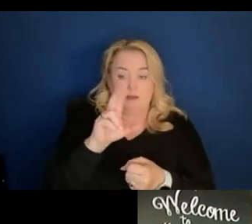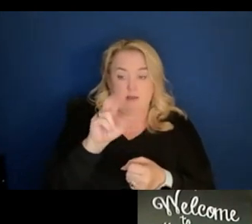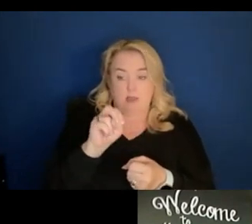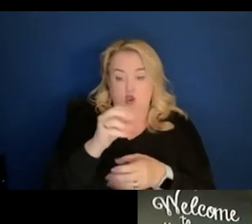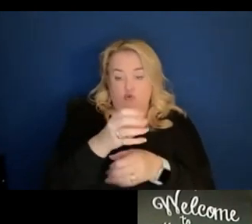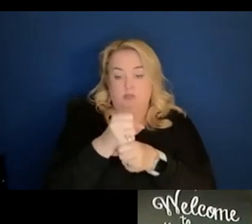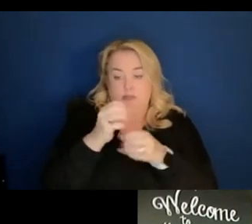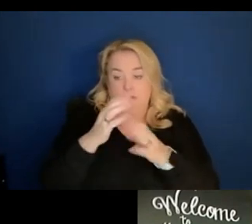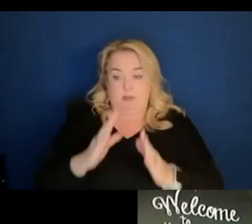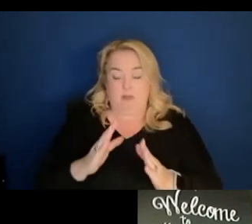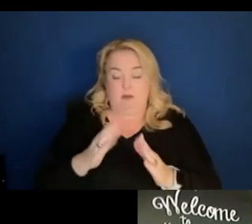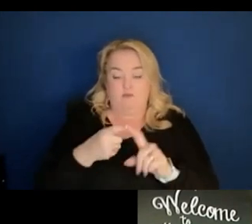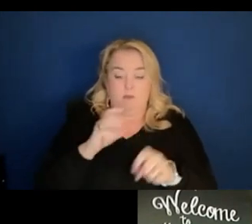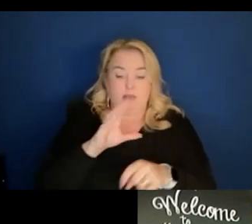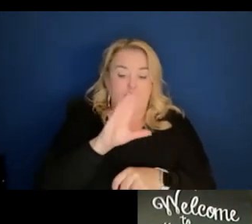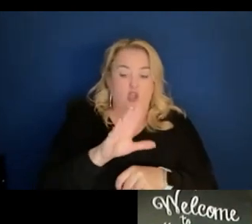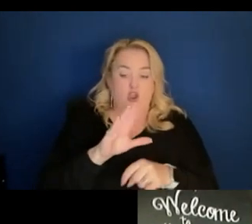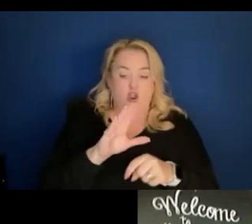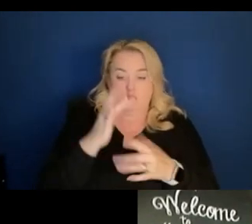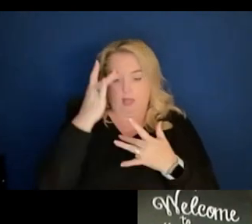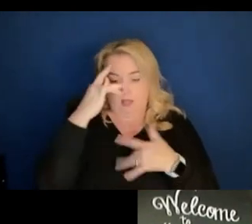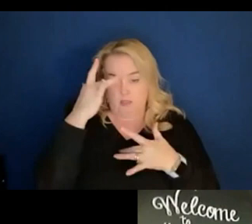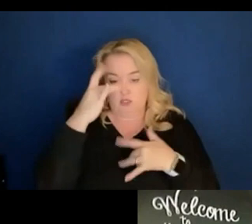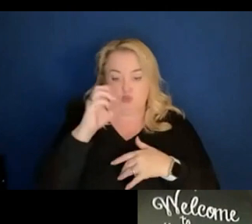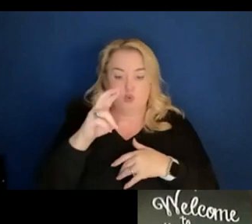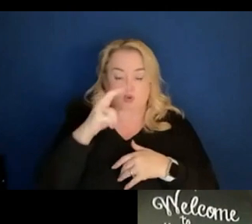through their chronic illness or their dementia.